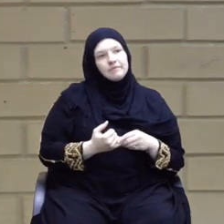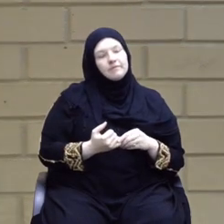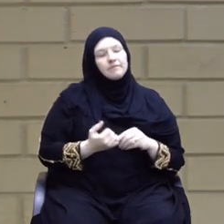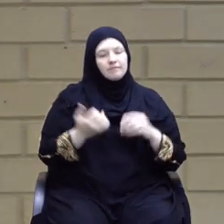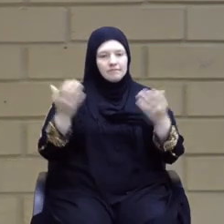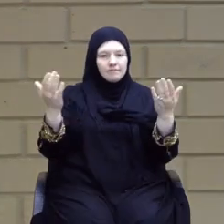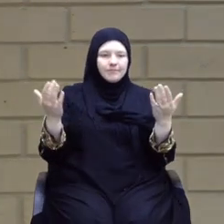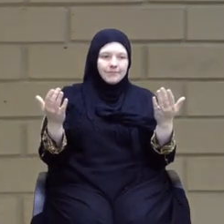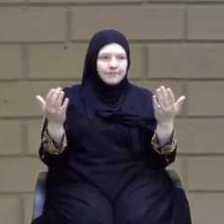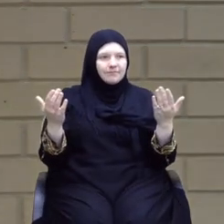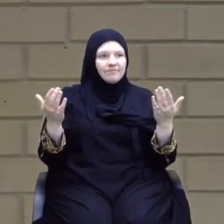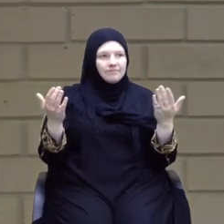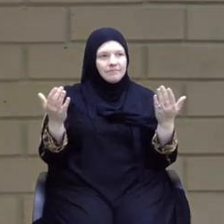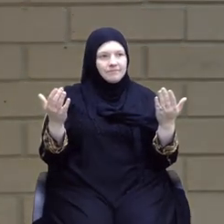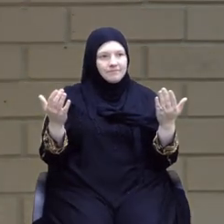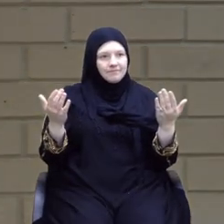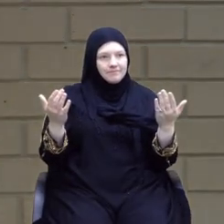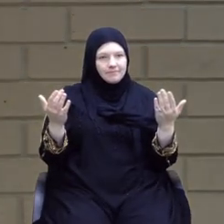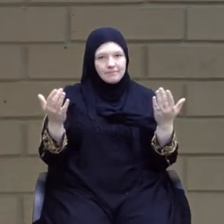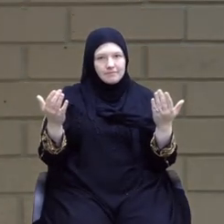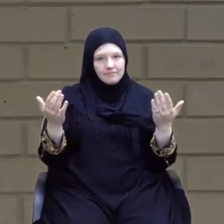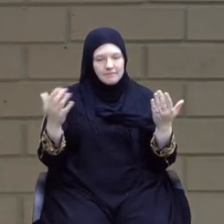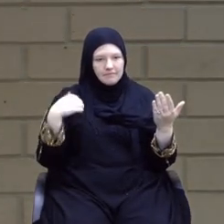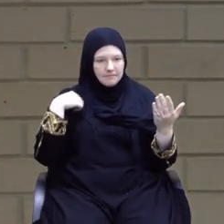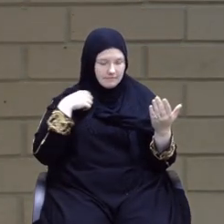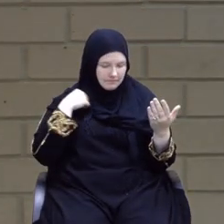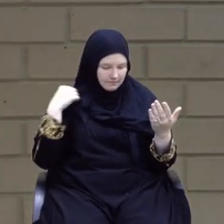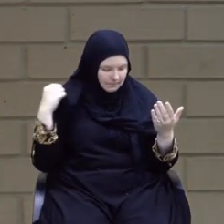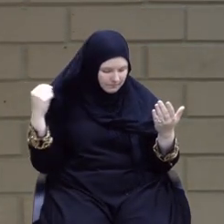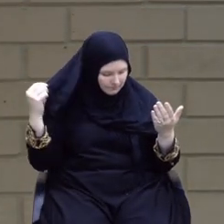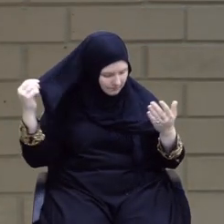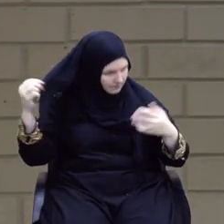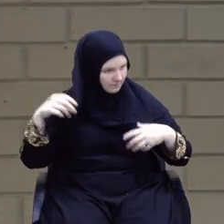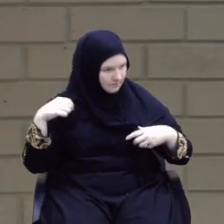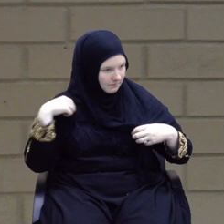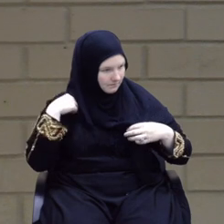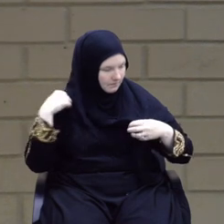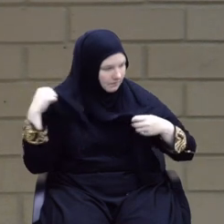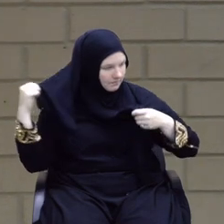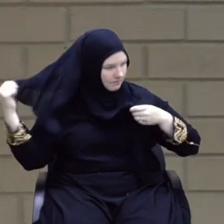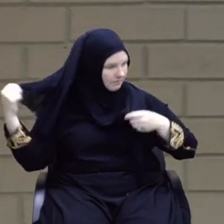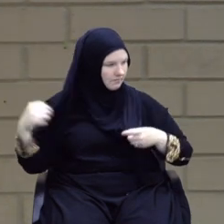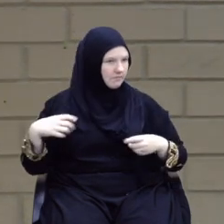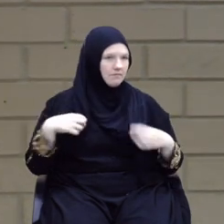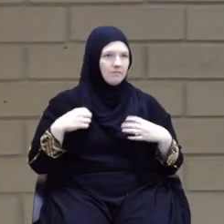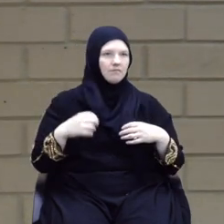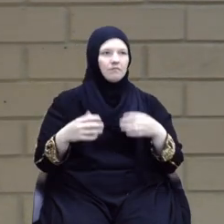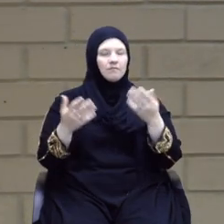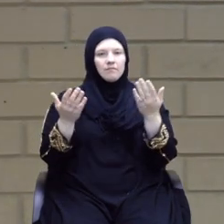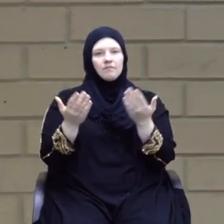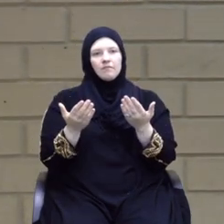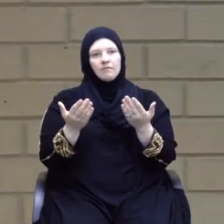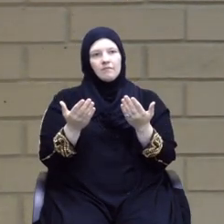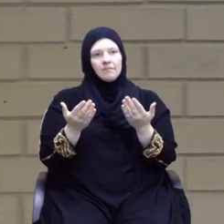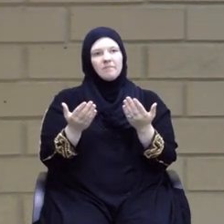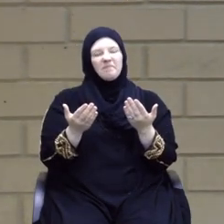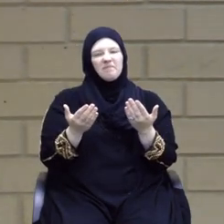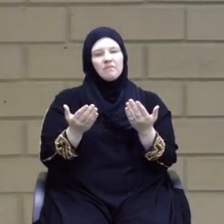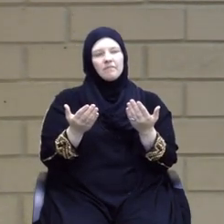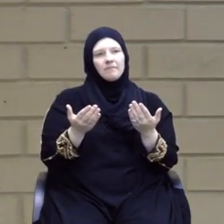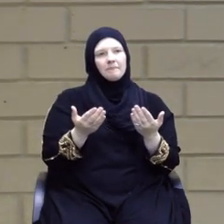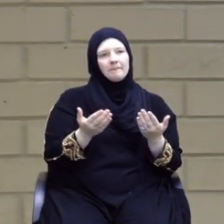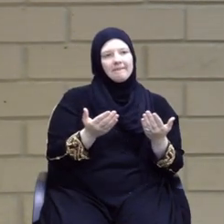wa al-zalimin. Allahumma man arada bihada al-deen khayran fawaffiqhu ila kulli khayr. Wa man arada bihi ghayra thalika fakhudhu akhdha azizun